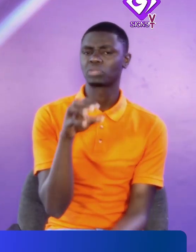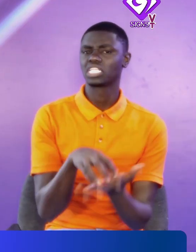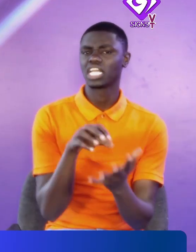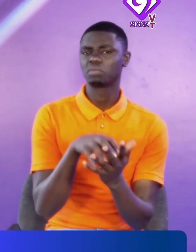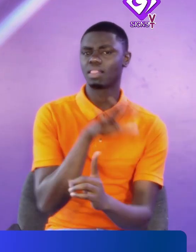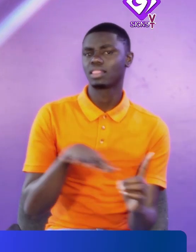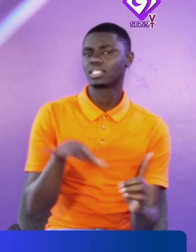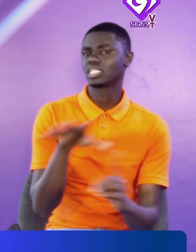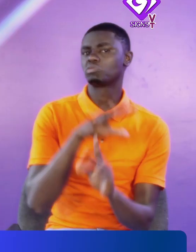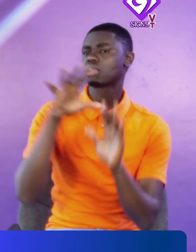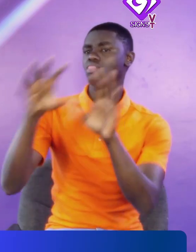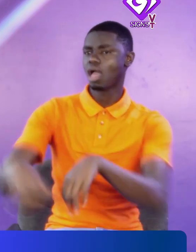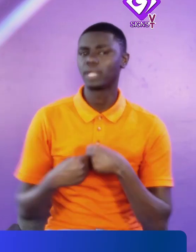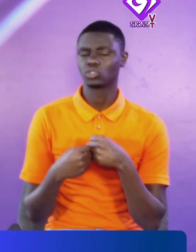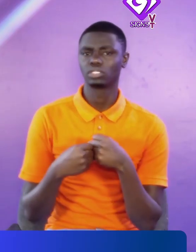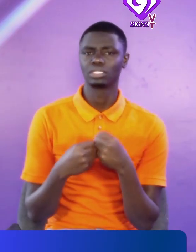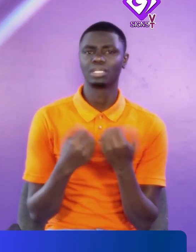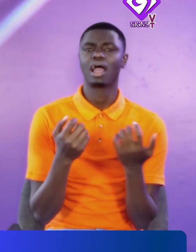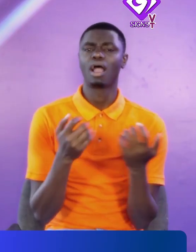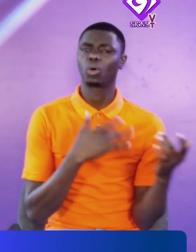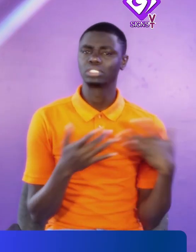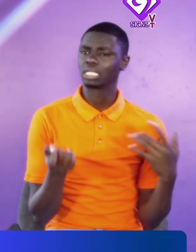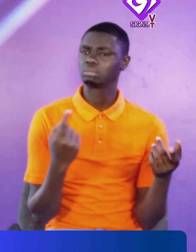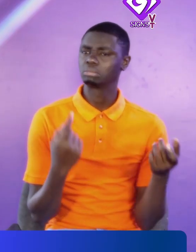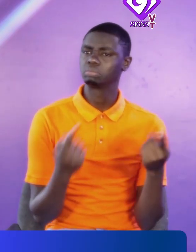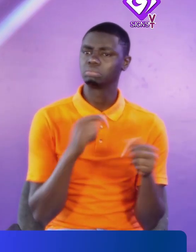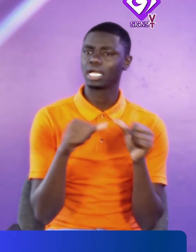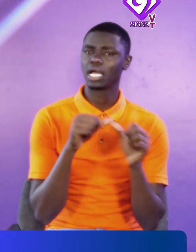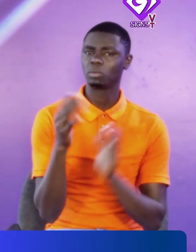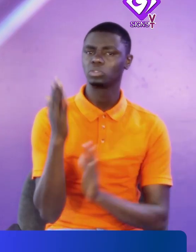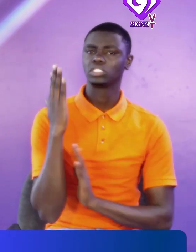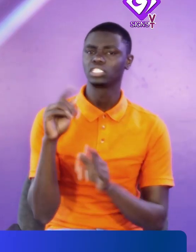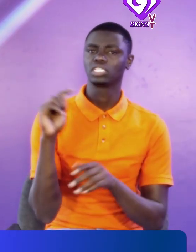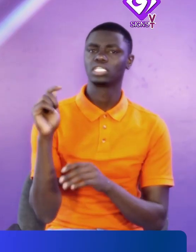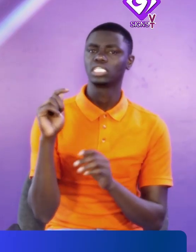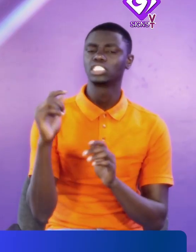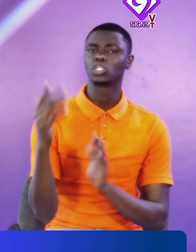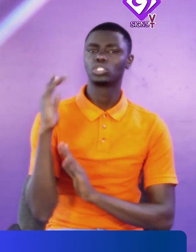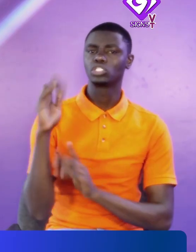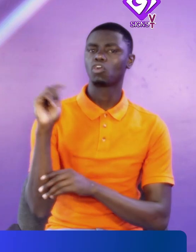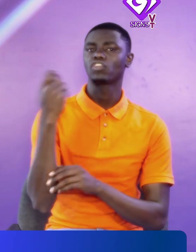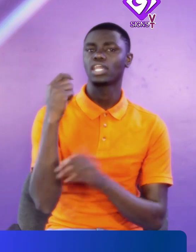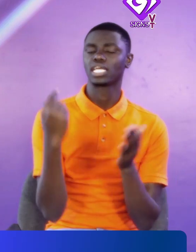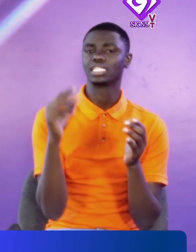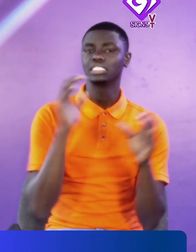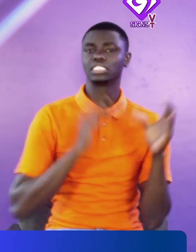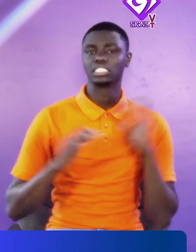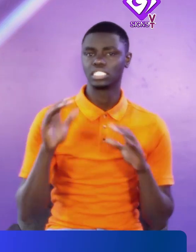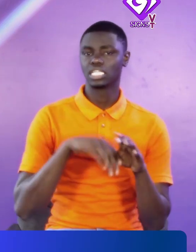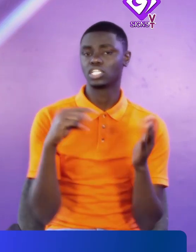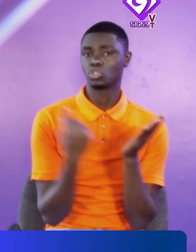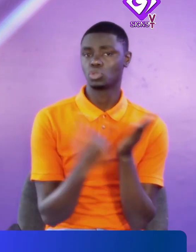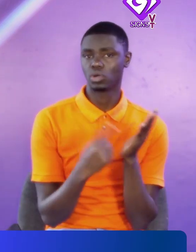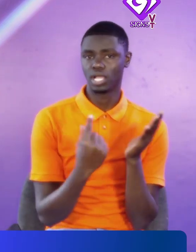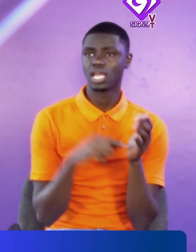abduction raise serious concerns about safety of Kenyan citizens in Uganda and the potential